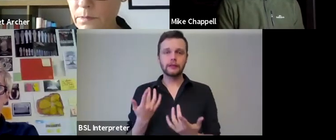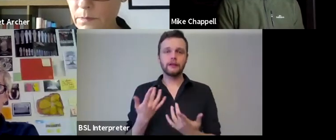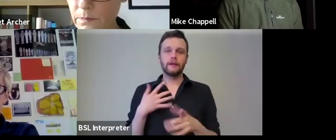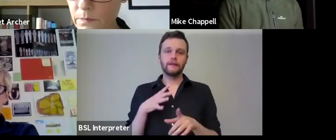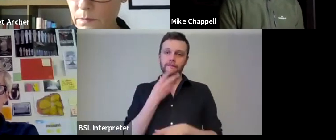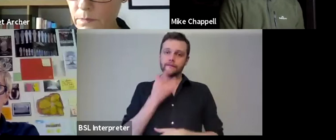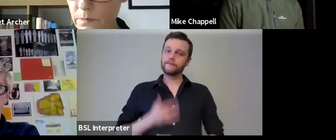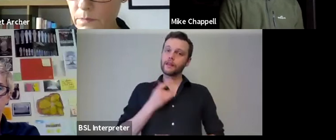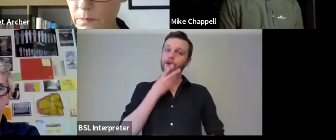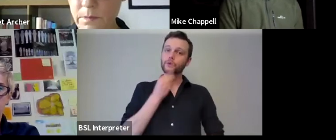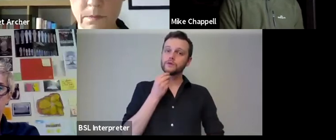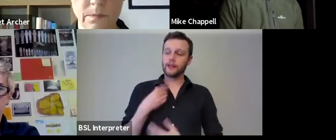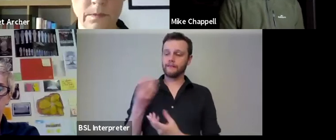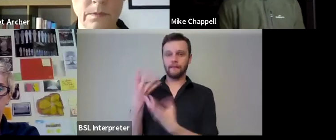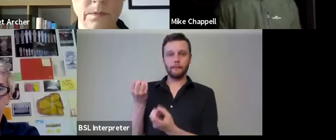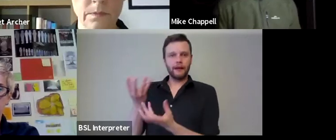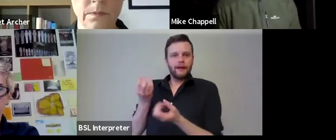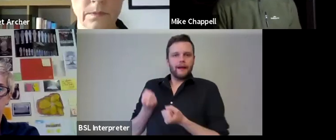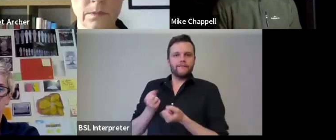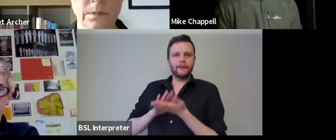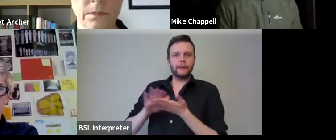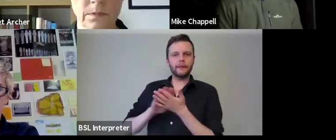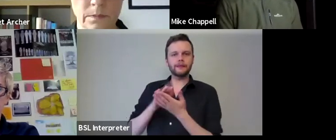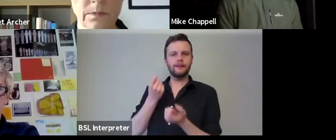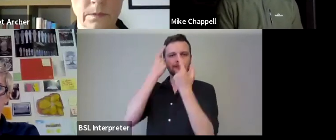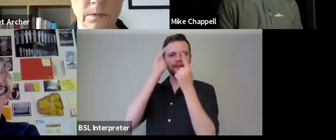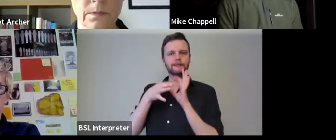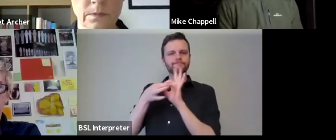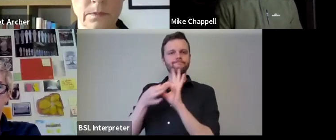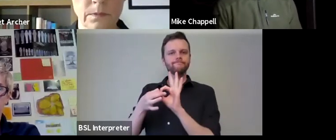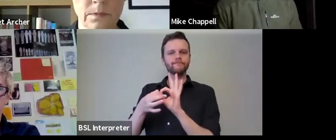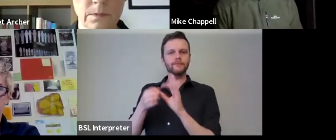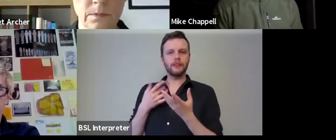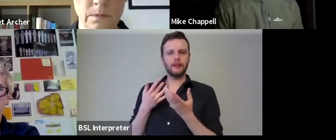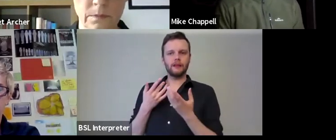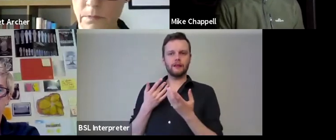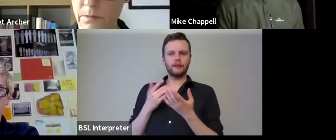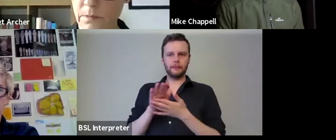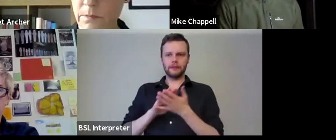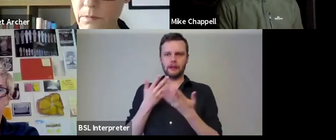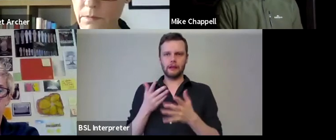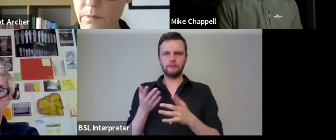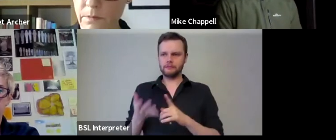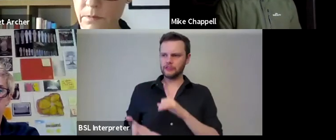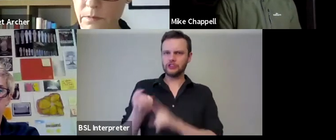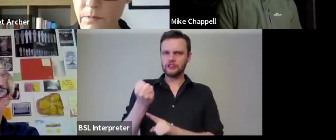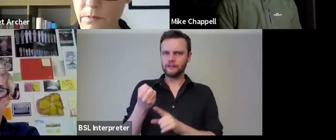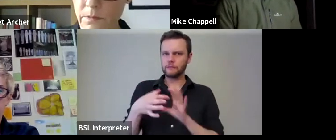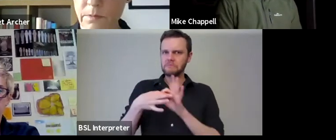useful to have this feedback because they need to understand the connection that they are actually achieving with their audience.